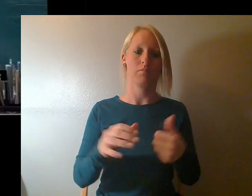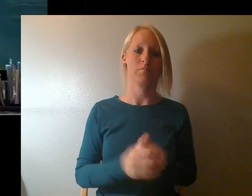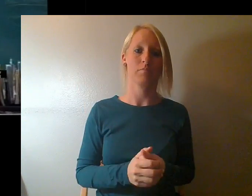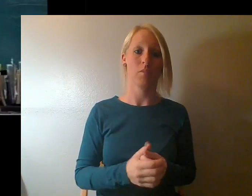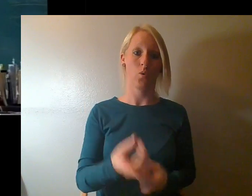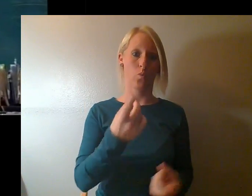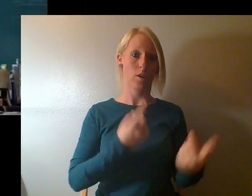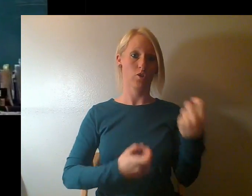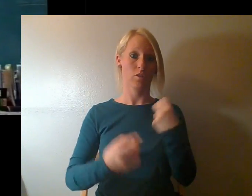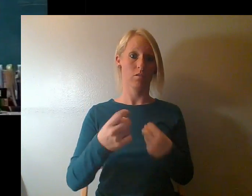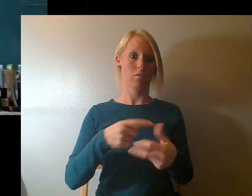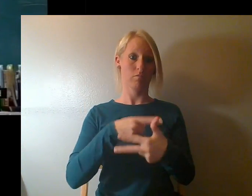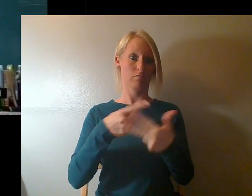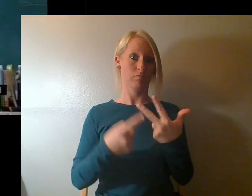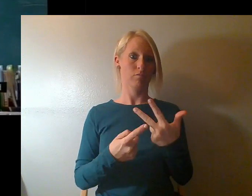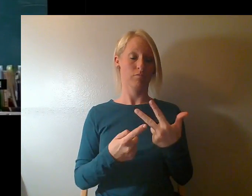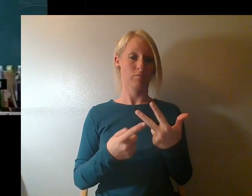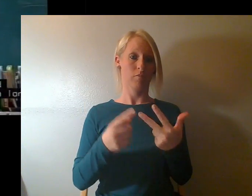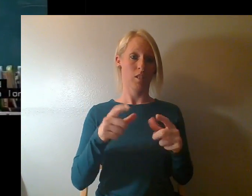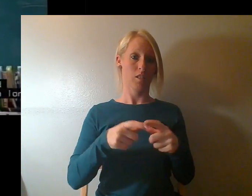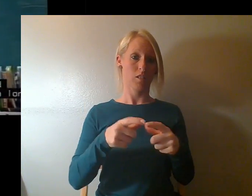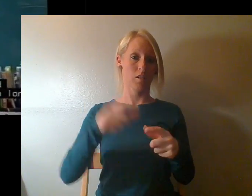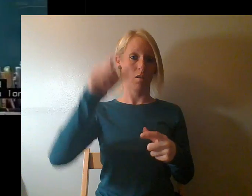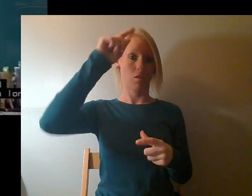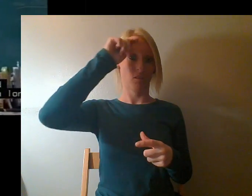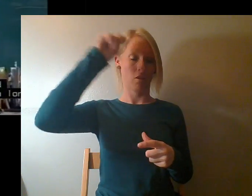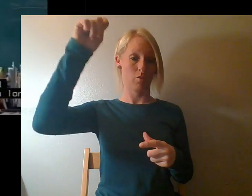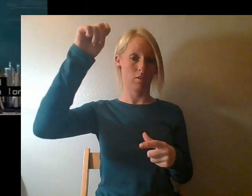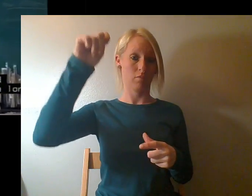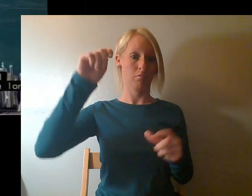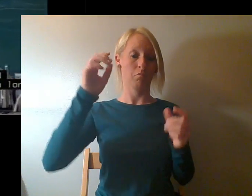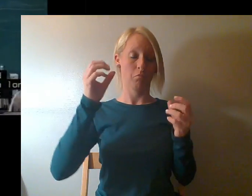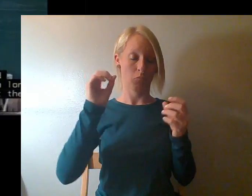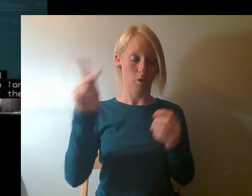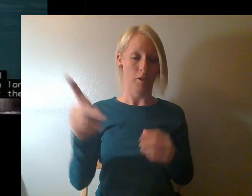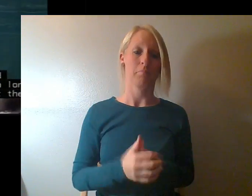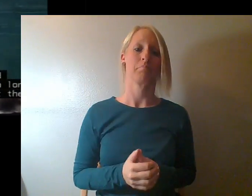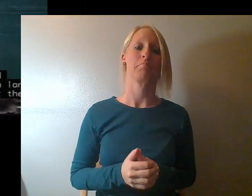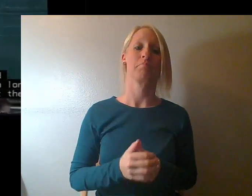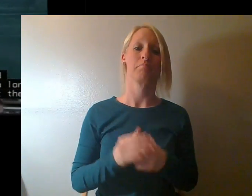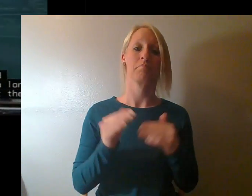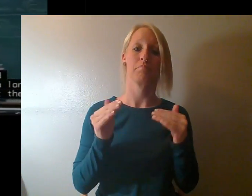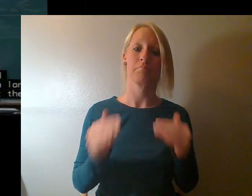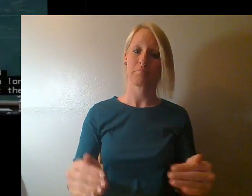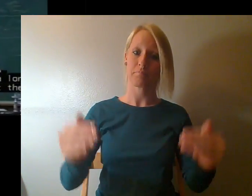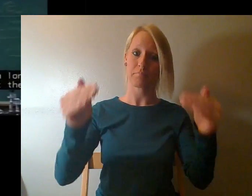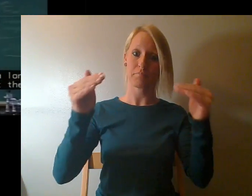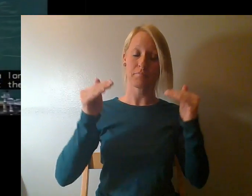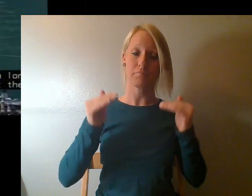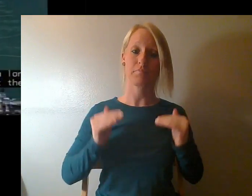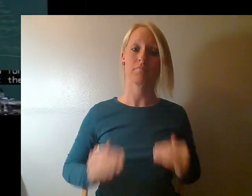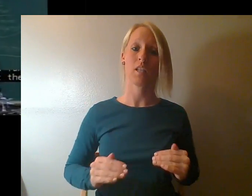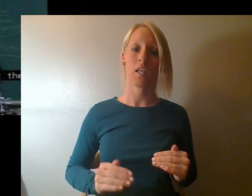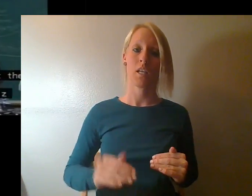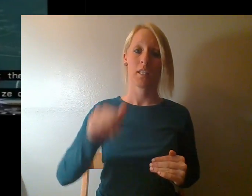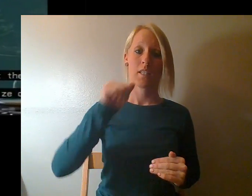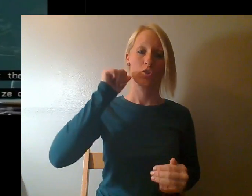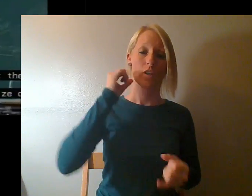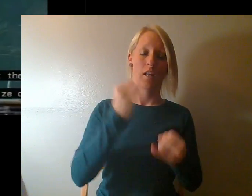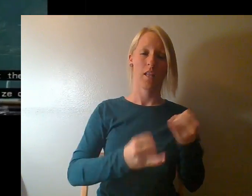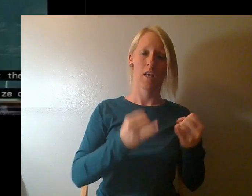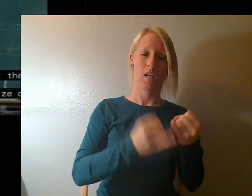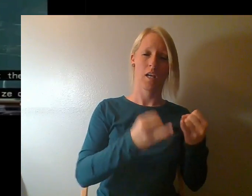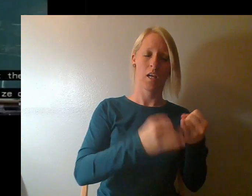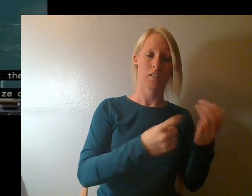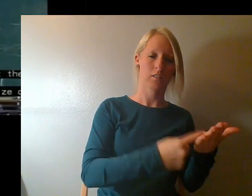All right, the last thing we discussed yesterday, and it took us a long time to get it through, but the last thing we discussed yesterday dealt